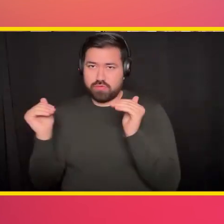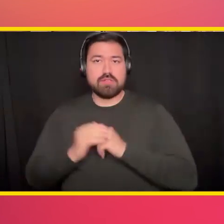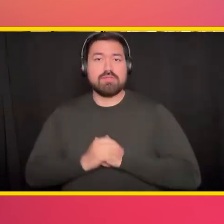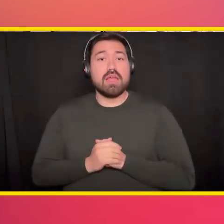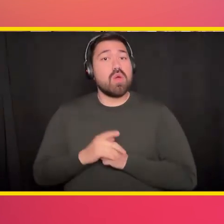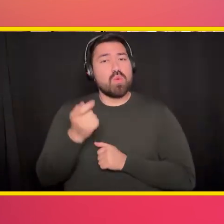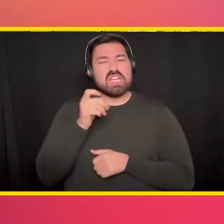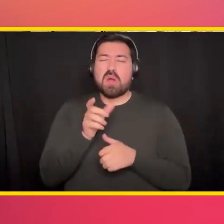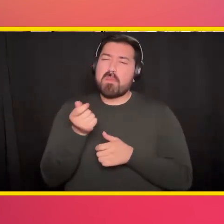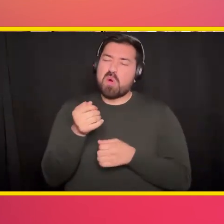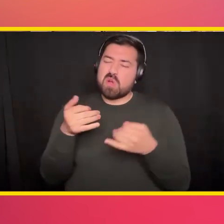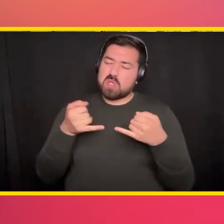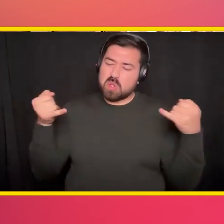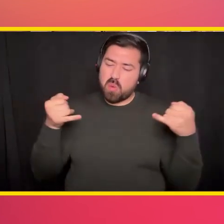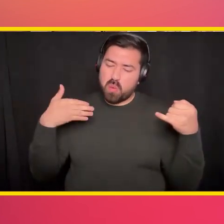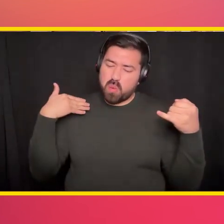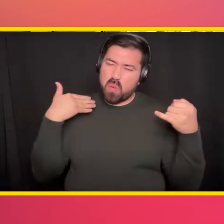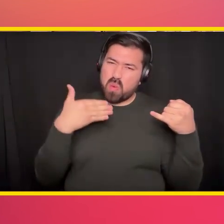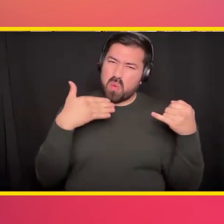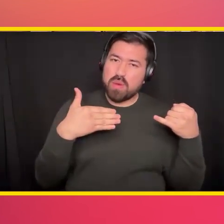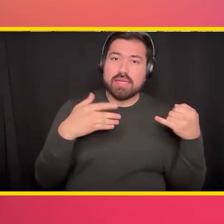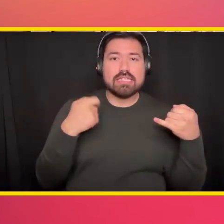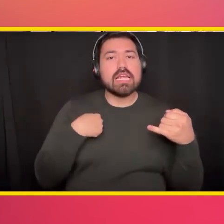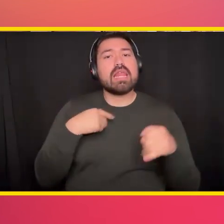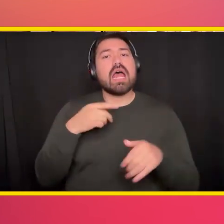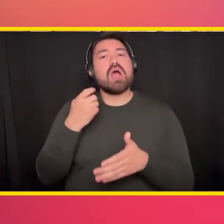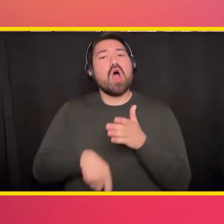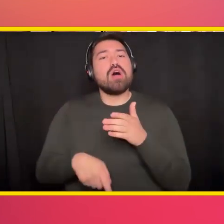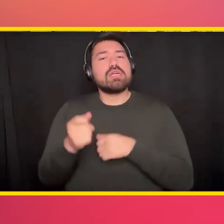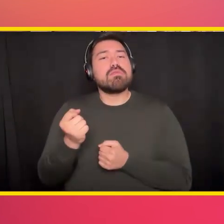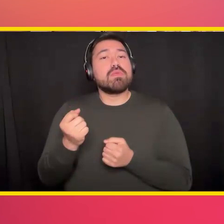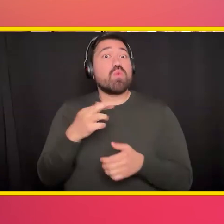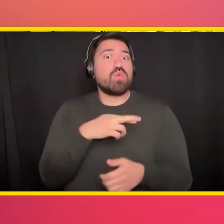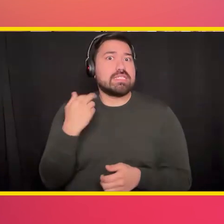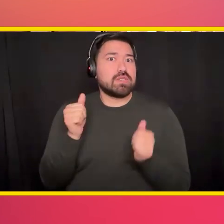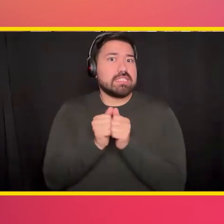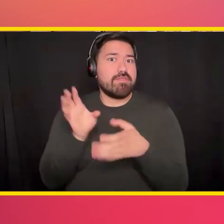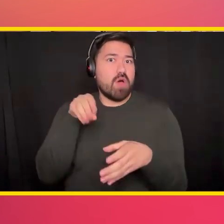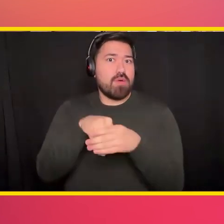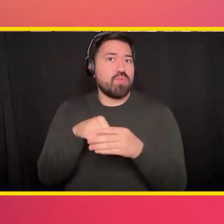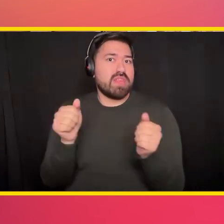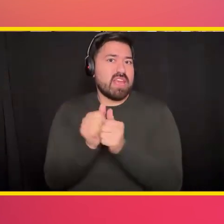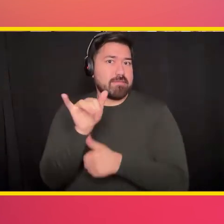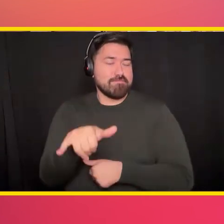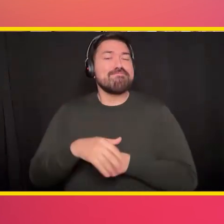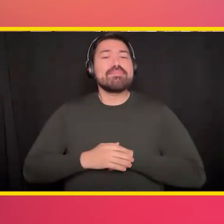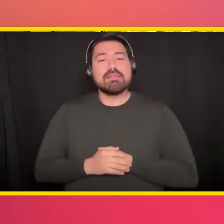even push it a little if you want to understand like that cost, right? That there's a cost to that, right? So